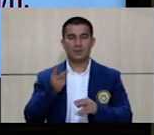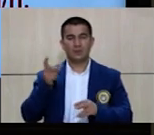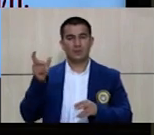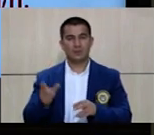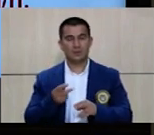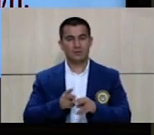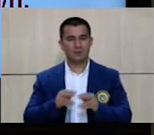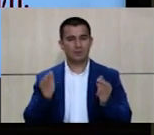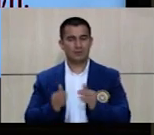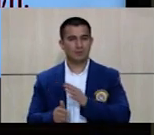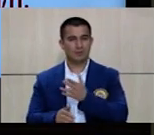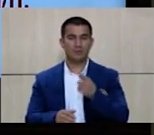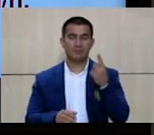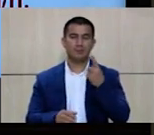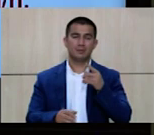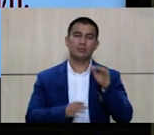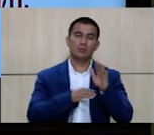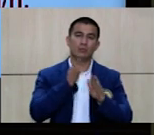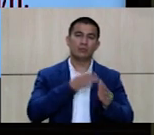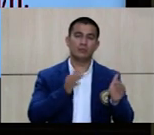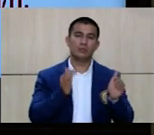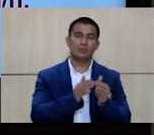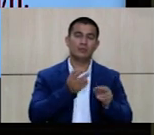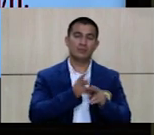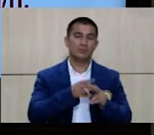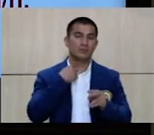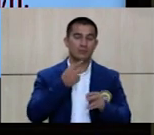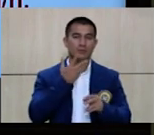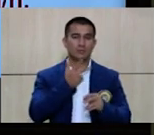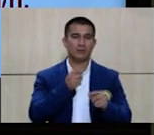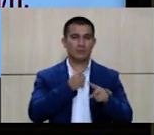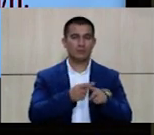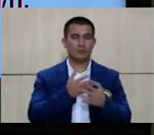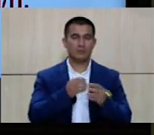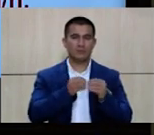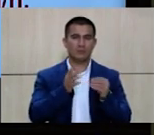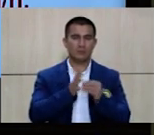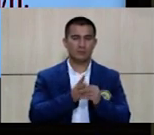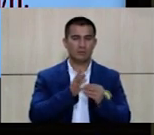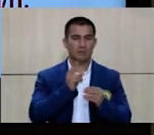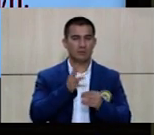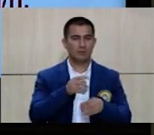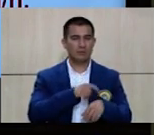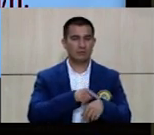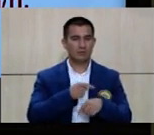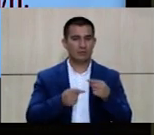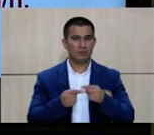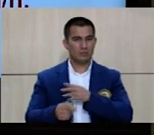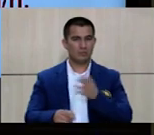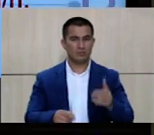tezligi. Birinchisini tezligini topish uchun unga 3 ni qo'shamiz. 15 km soat.